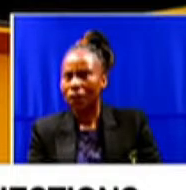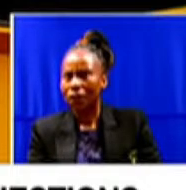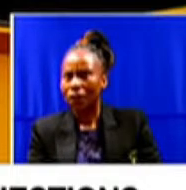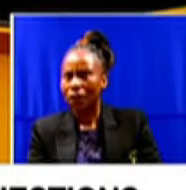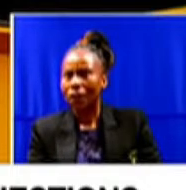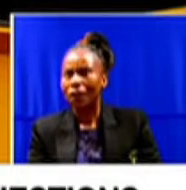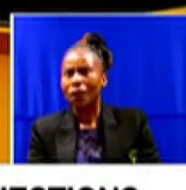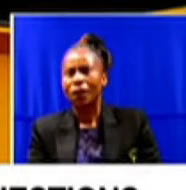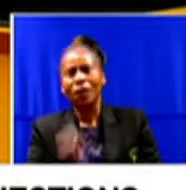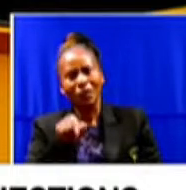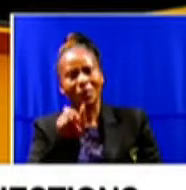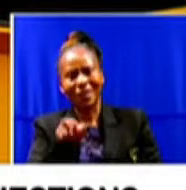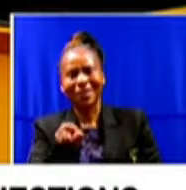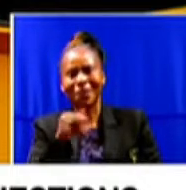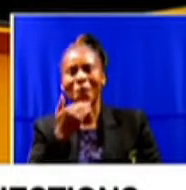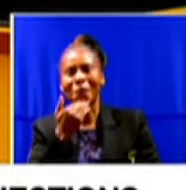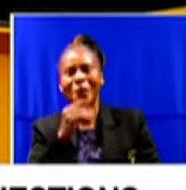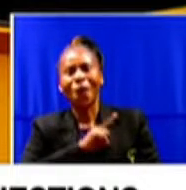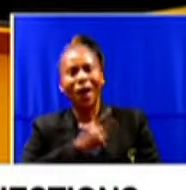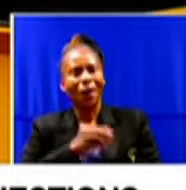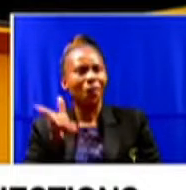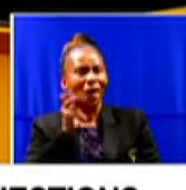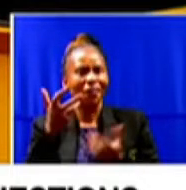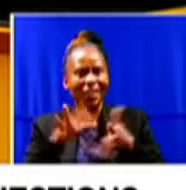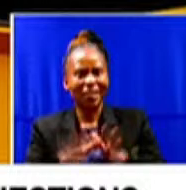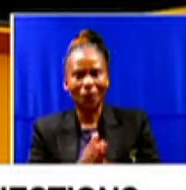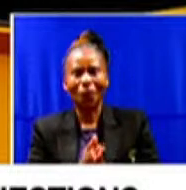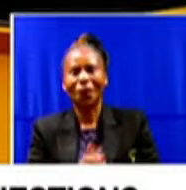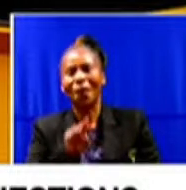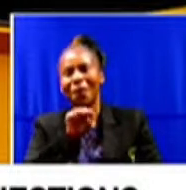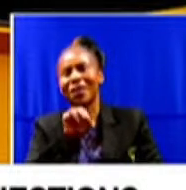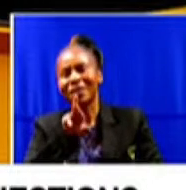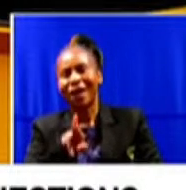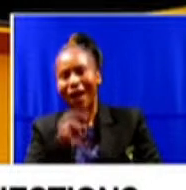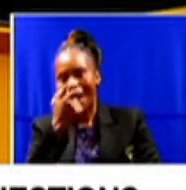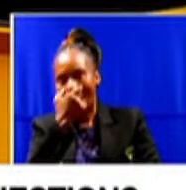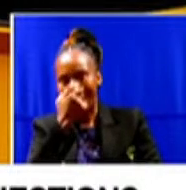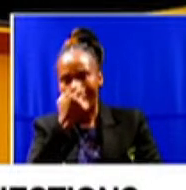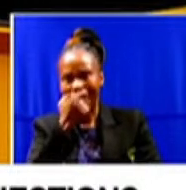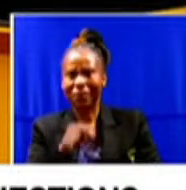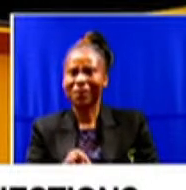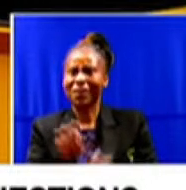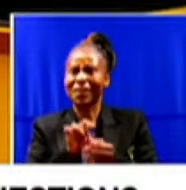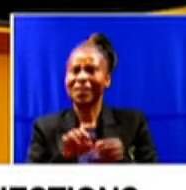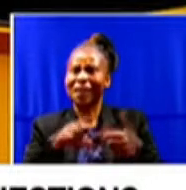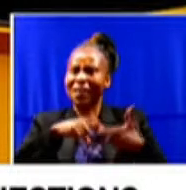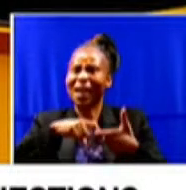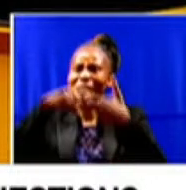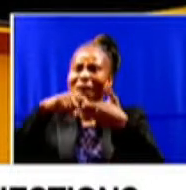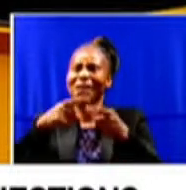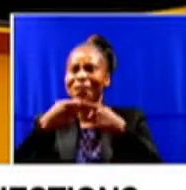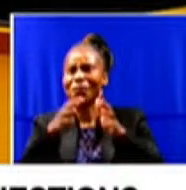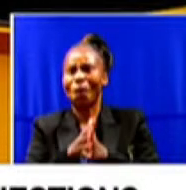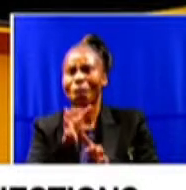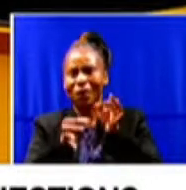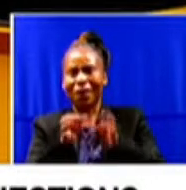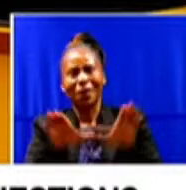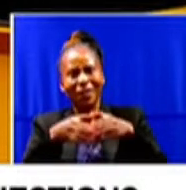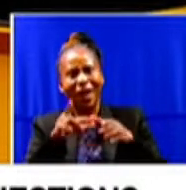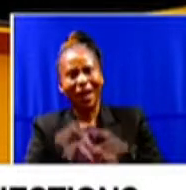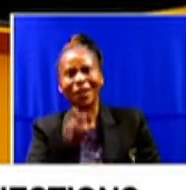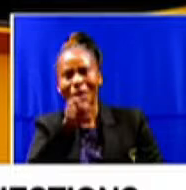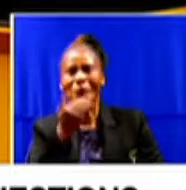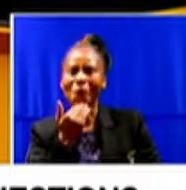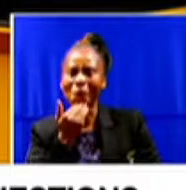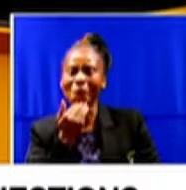to mandate him here. So you must clarify who is representing. Is he representing his jacket? Order. Or is he Order. representing a political